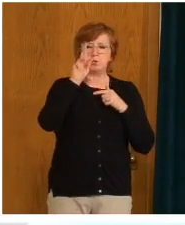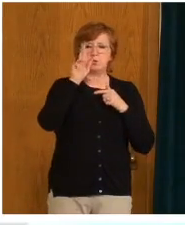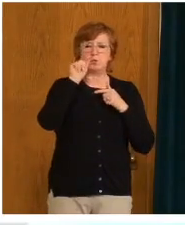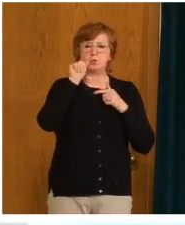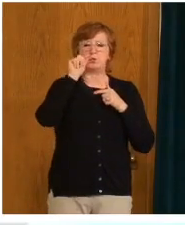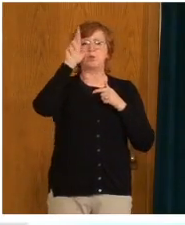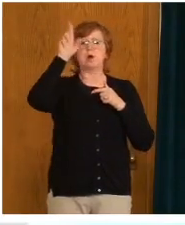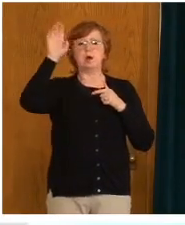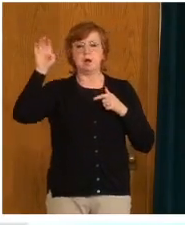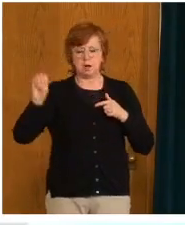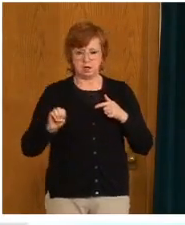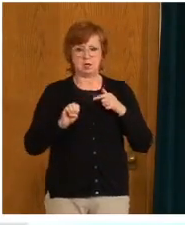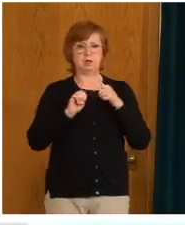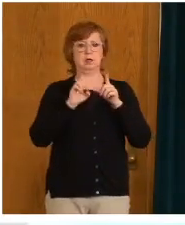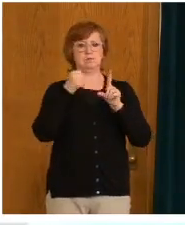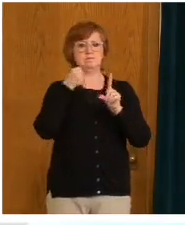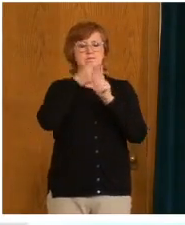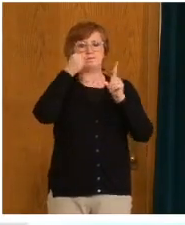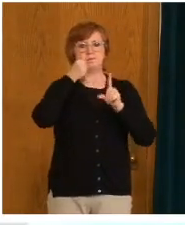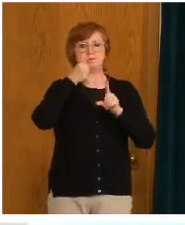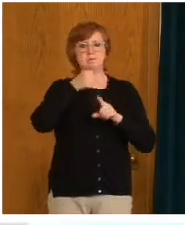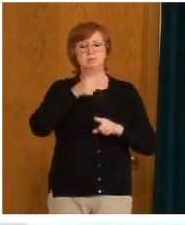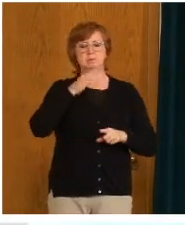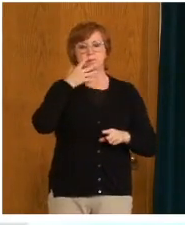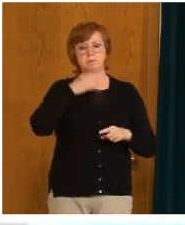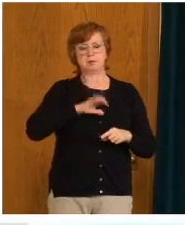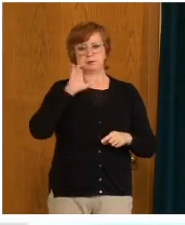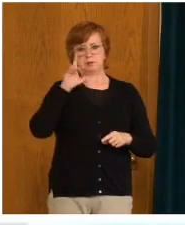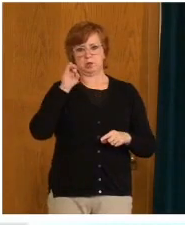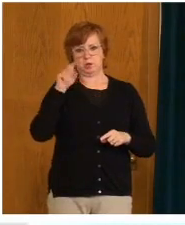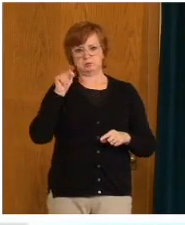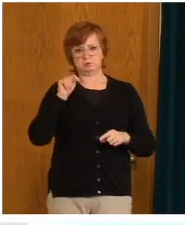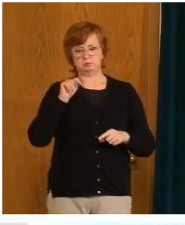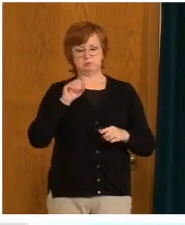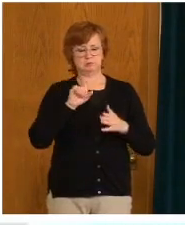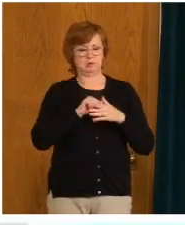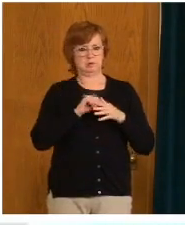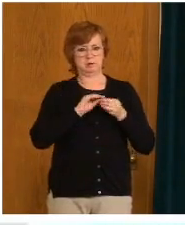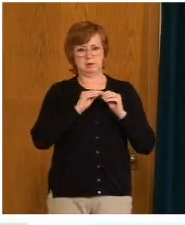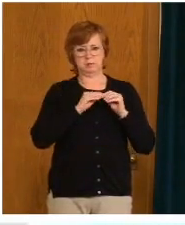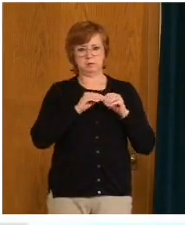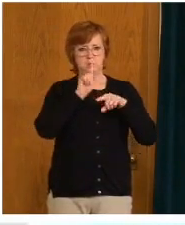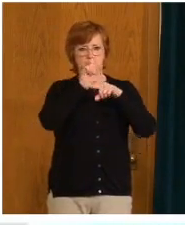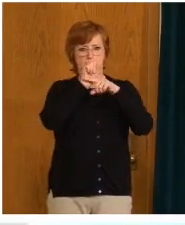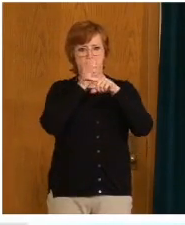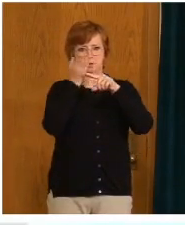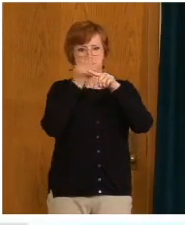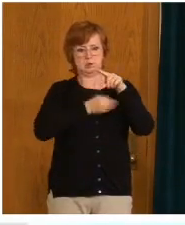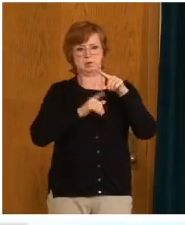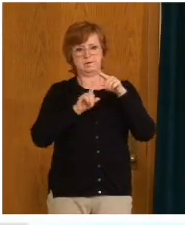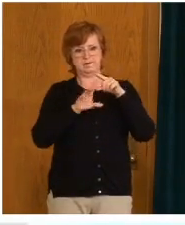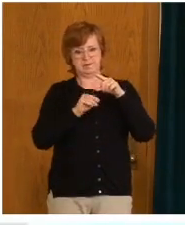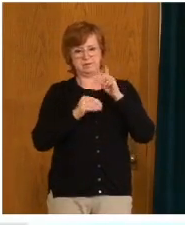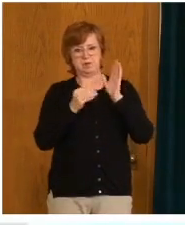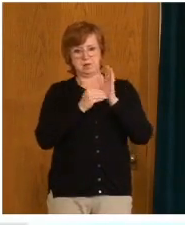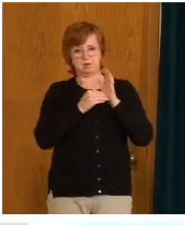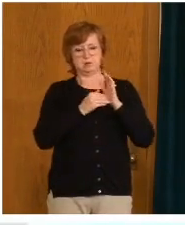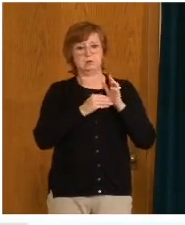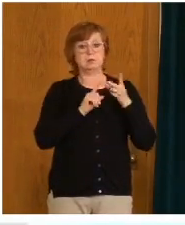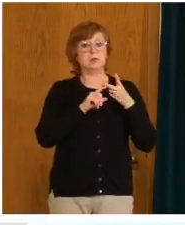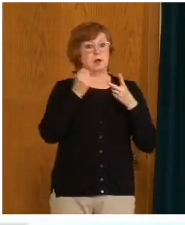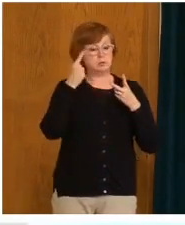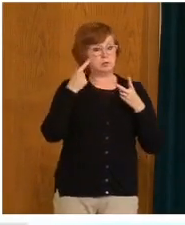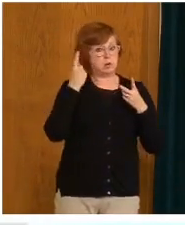with and the rate is now currently around 1 in 50,000. And we also had a case who has